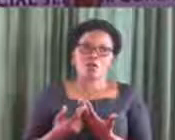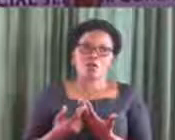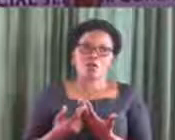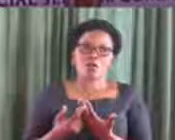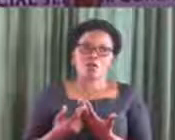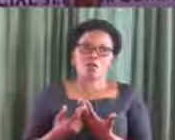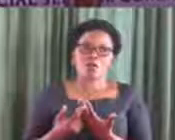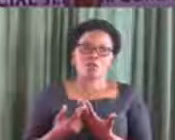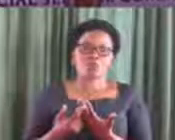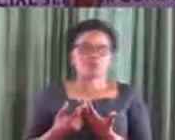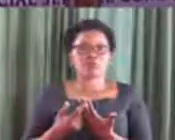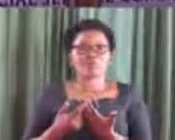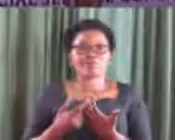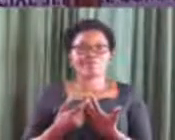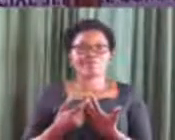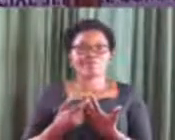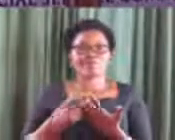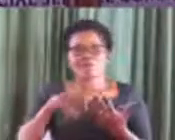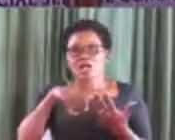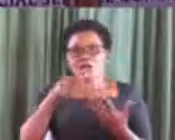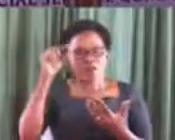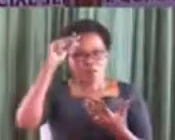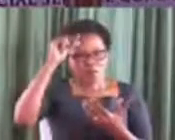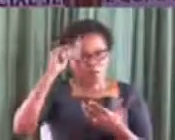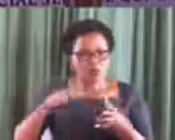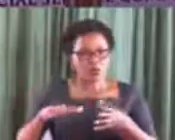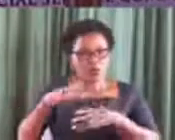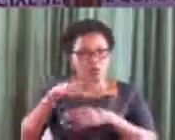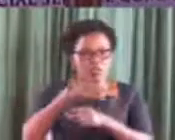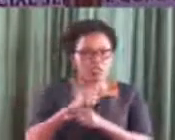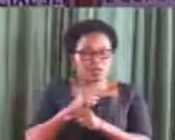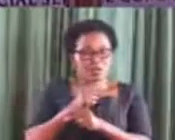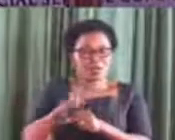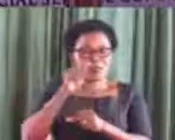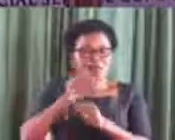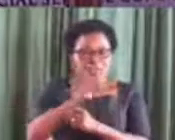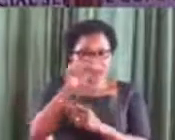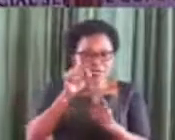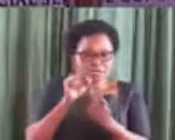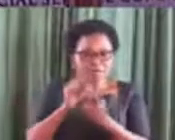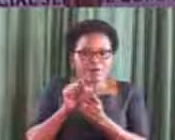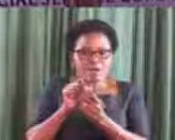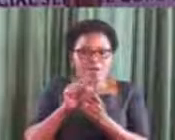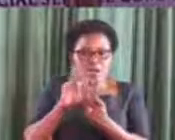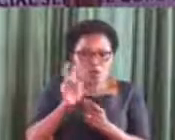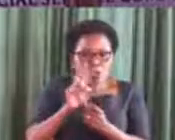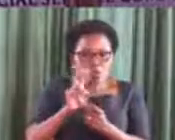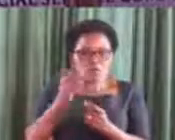state organ, and specifically seeking